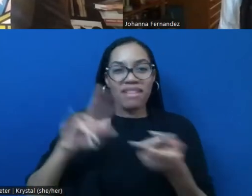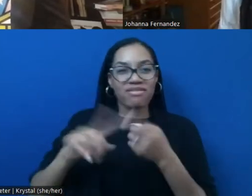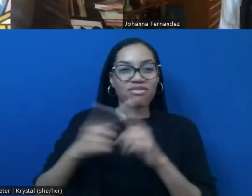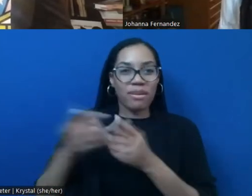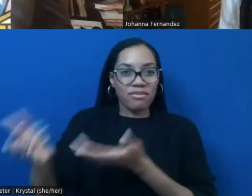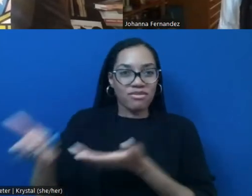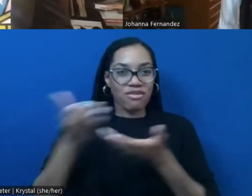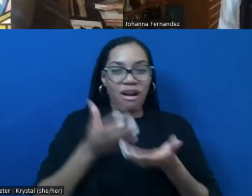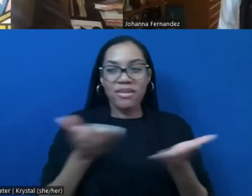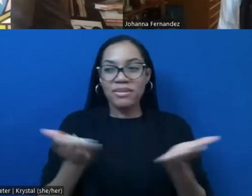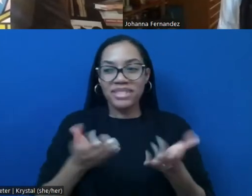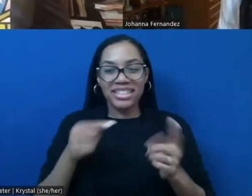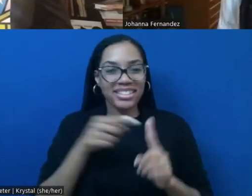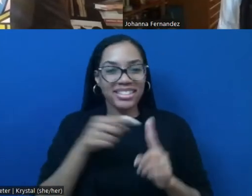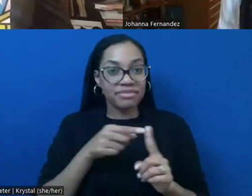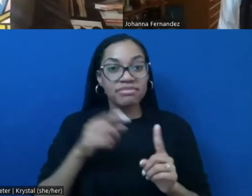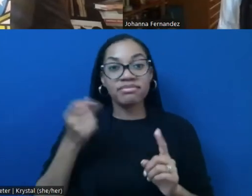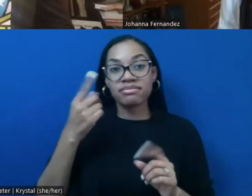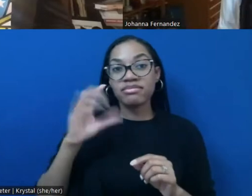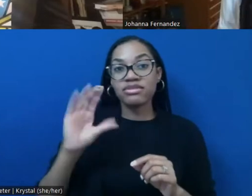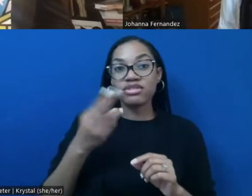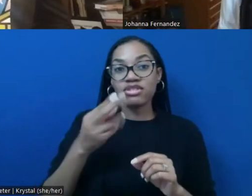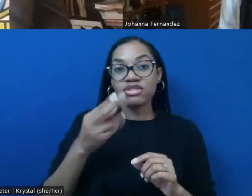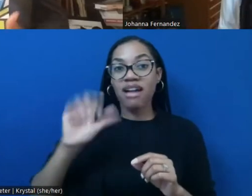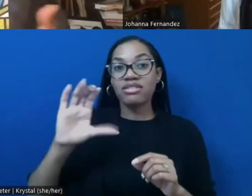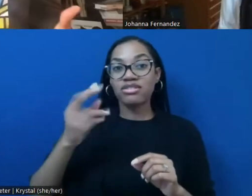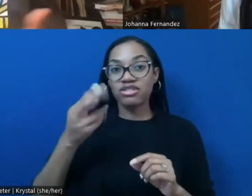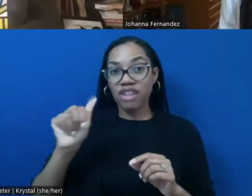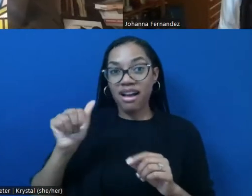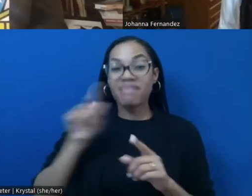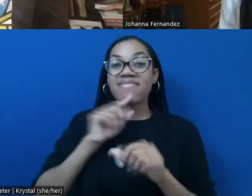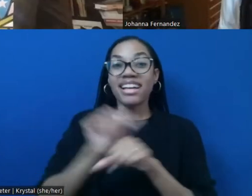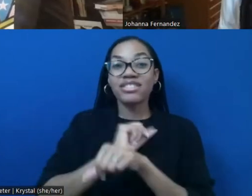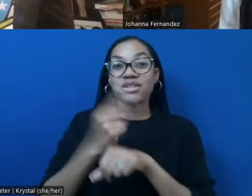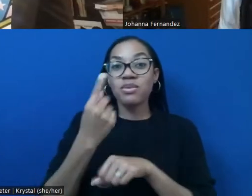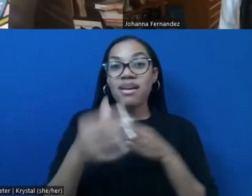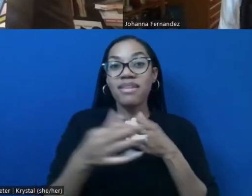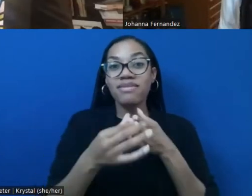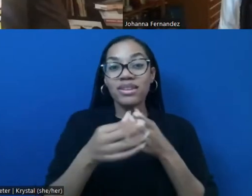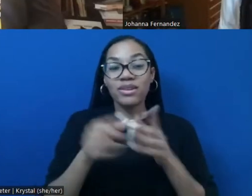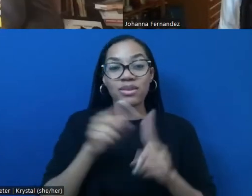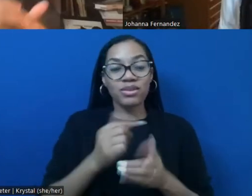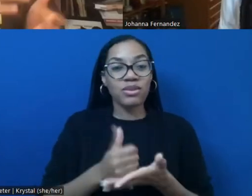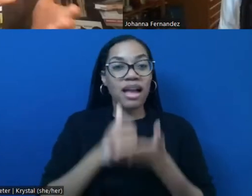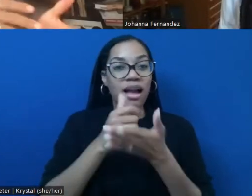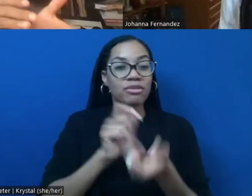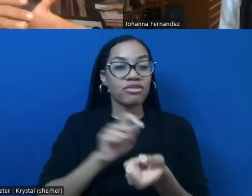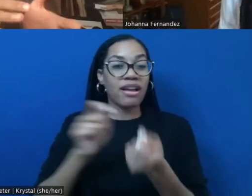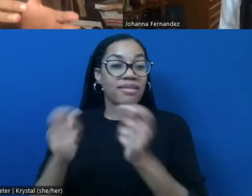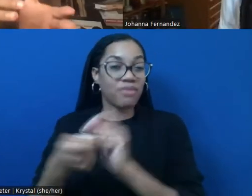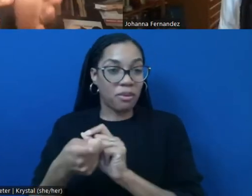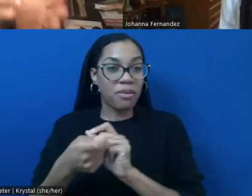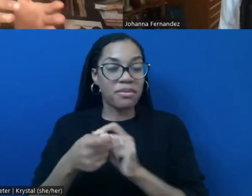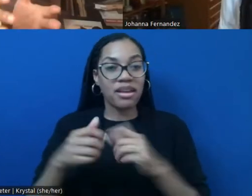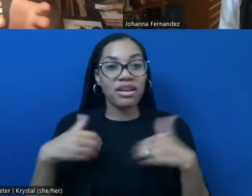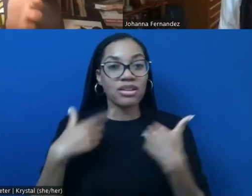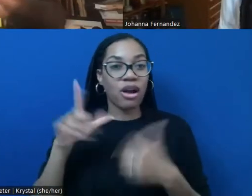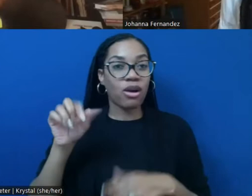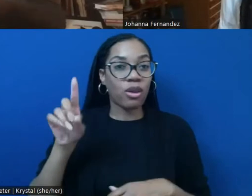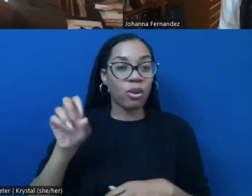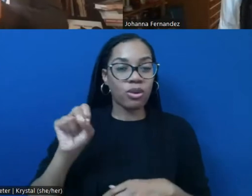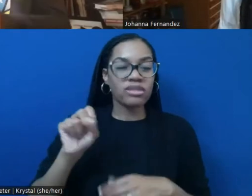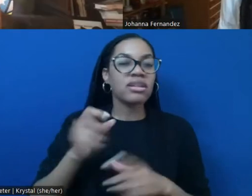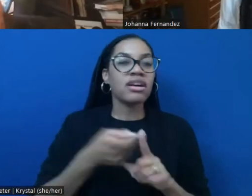us. And Cha-Cha was one of the leaders who helped transform the Young Lords, of course, from a street organization into